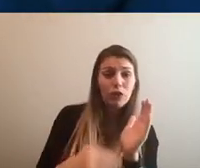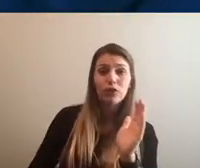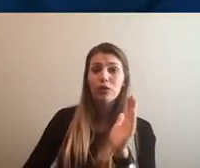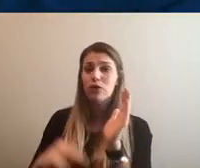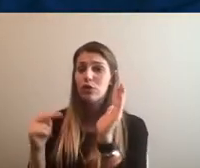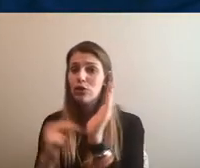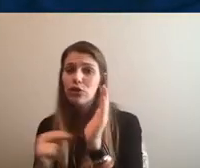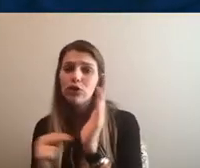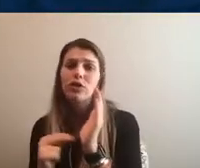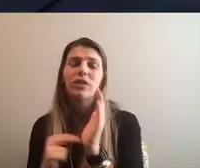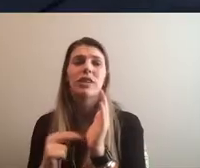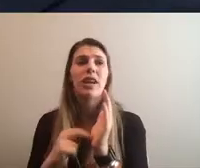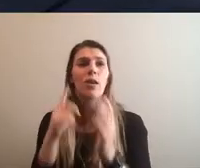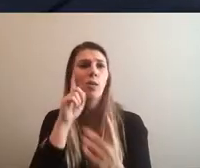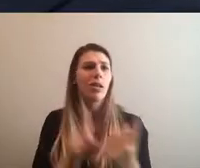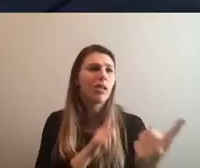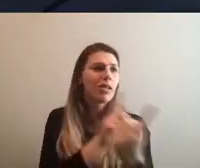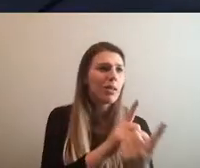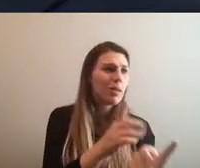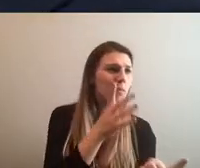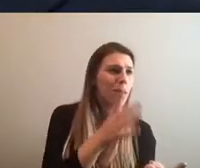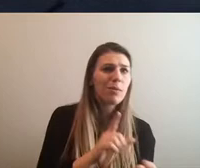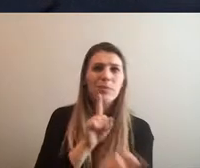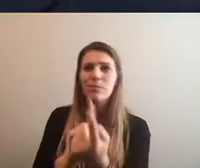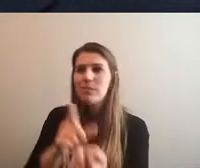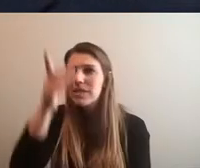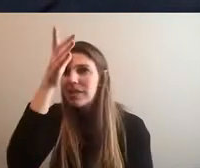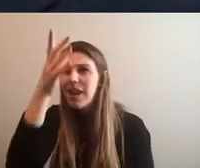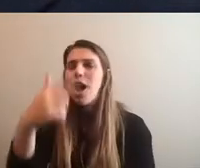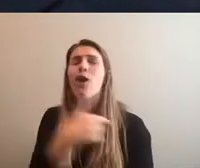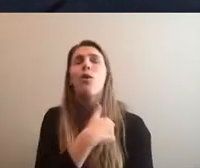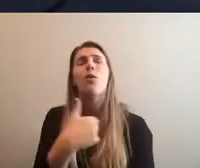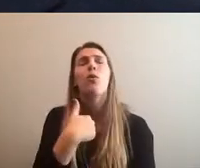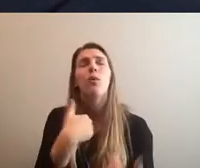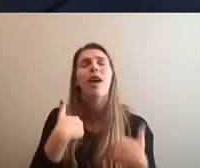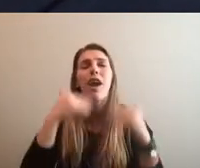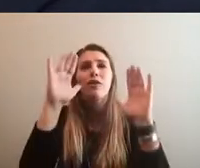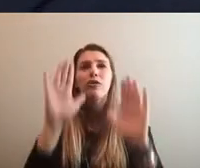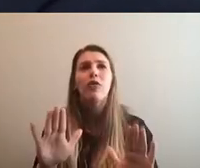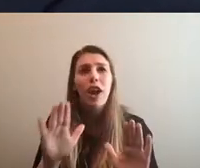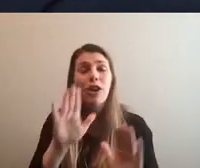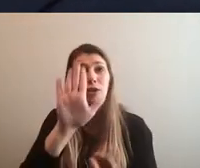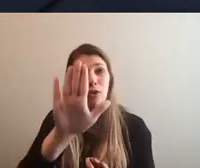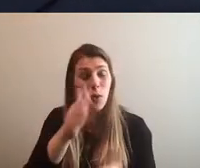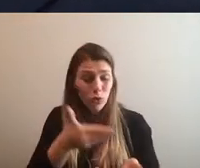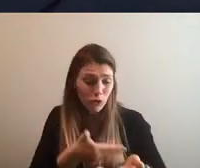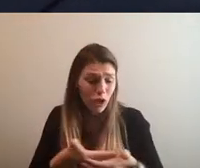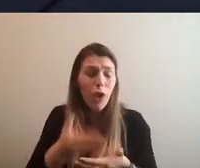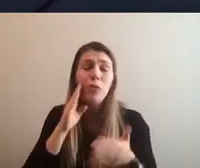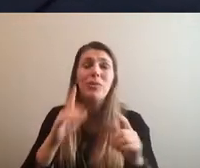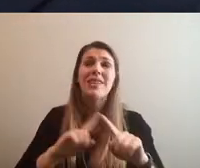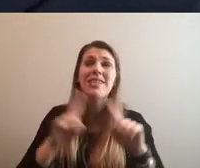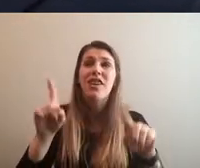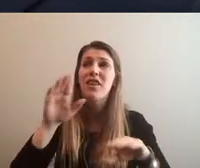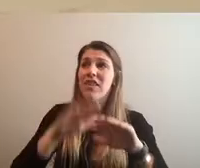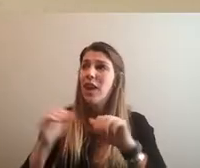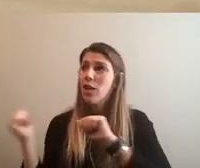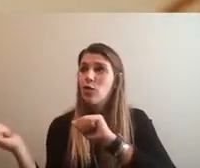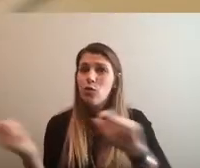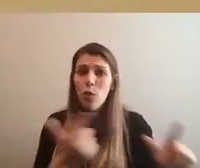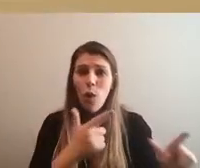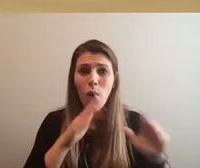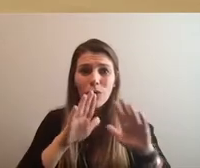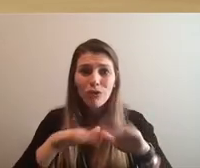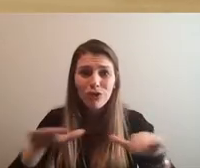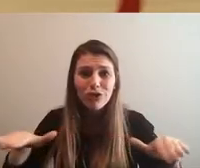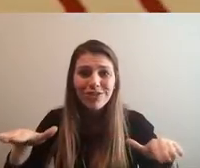come back to those moms and dads and say, we have precious news for you. Your child will be different than every other child.